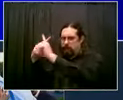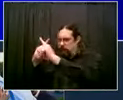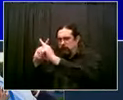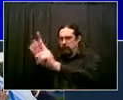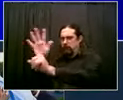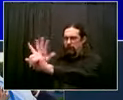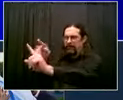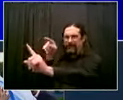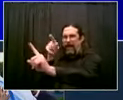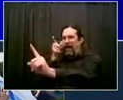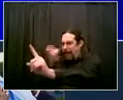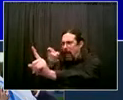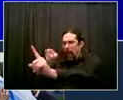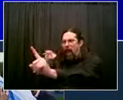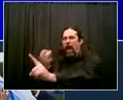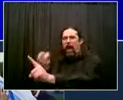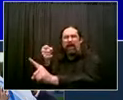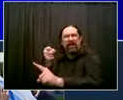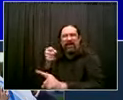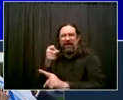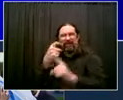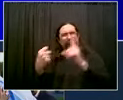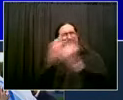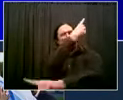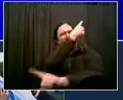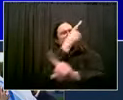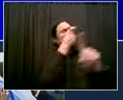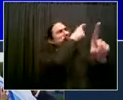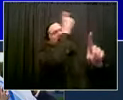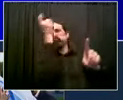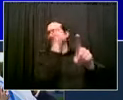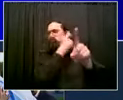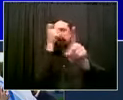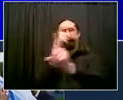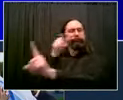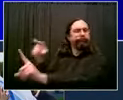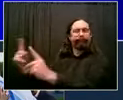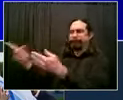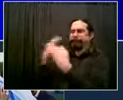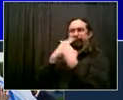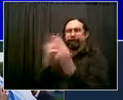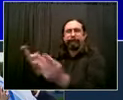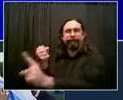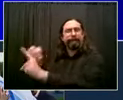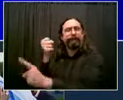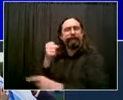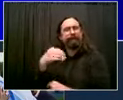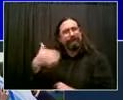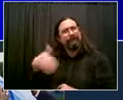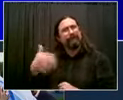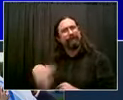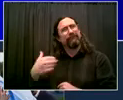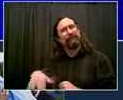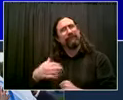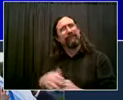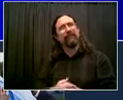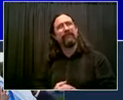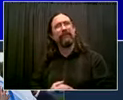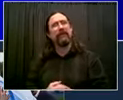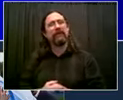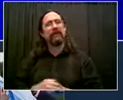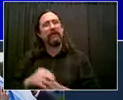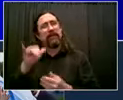has to stop. It's going to take so many efforts, so much work, but it has to stop, because